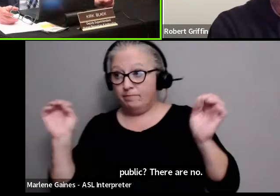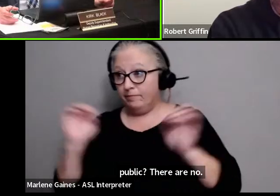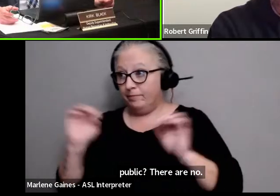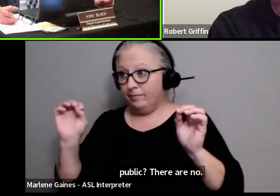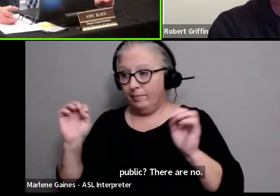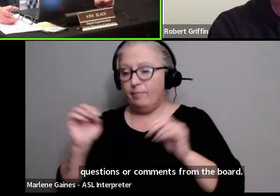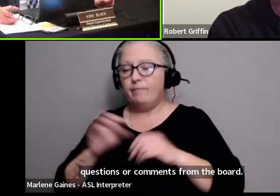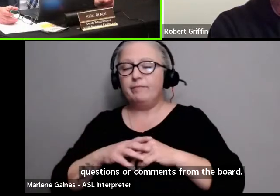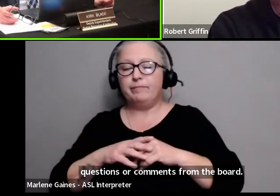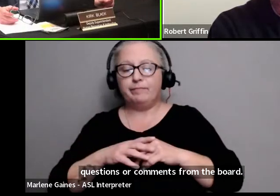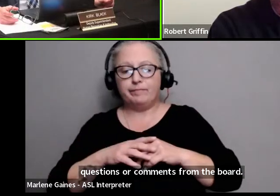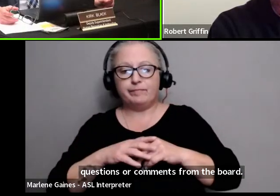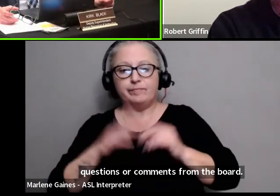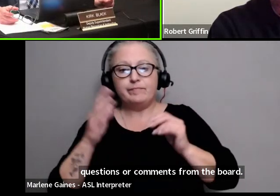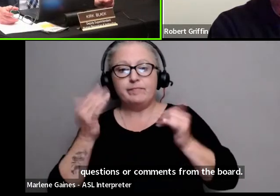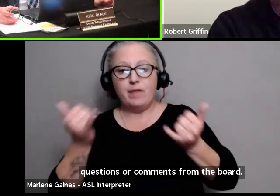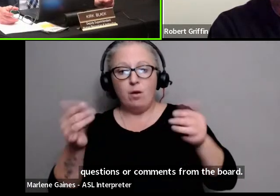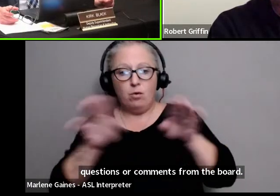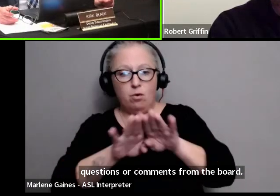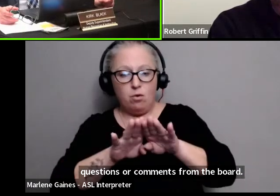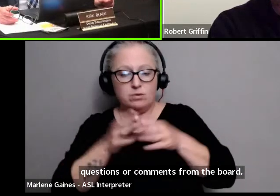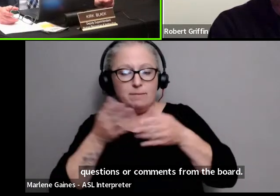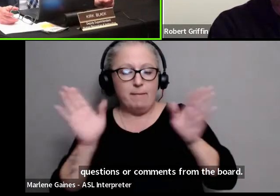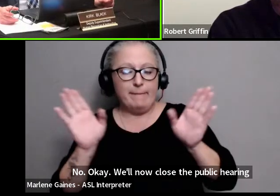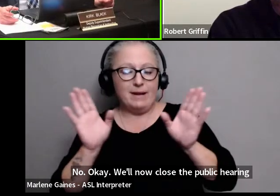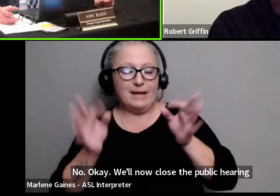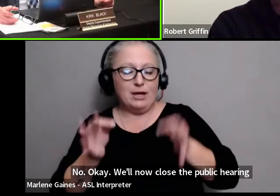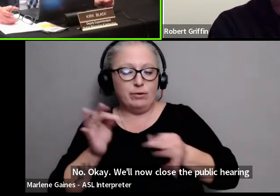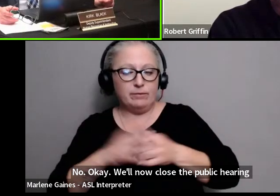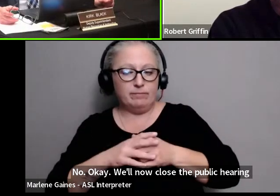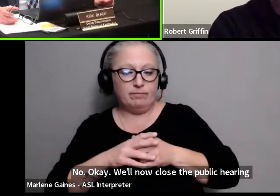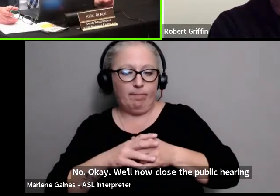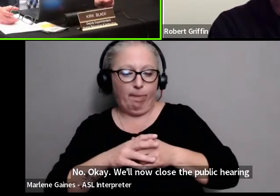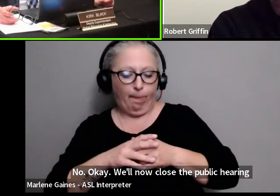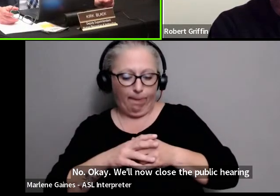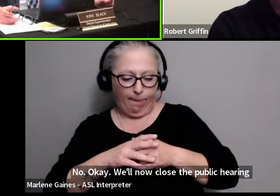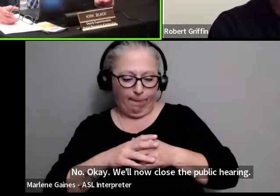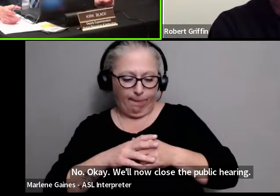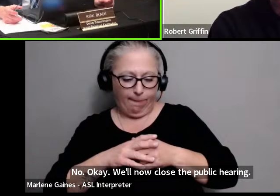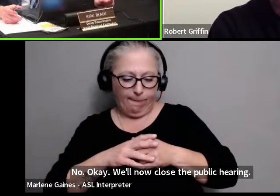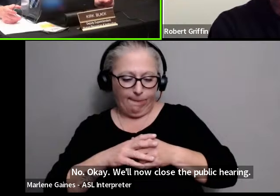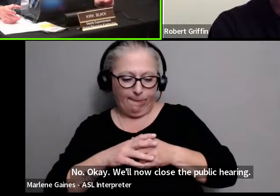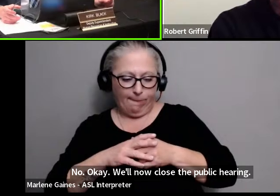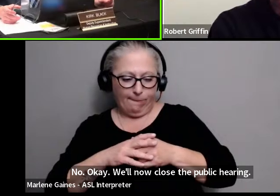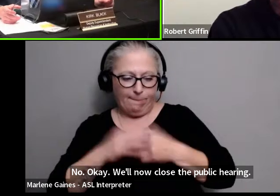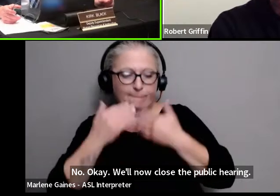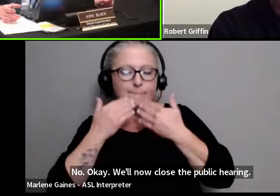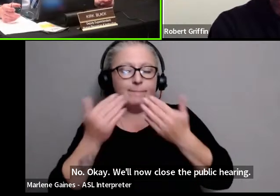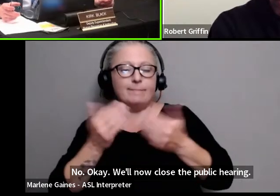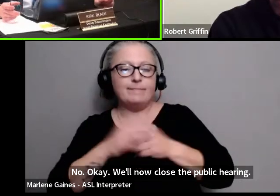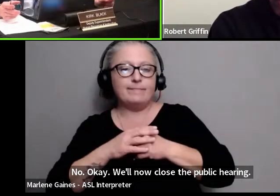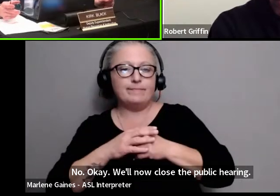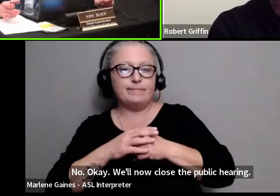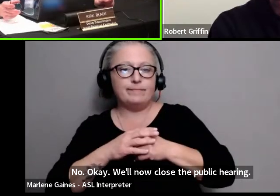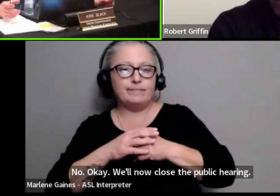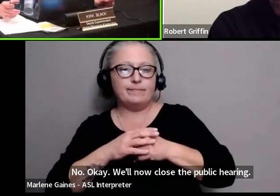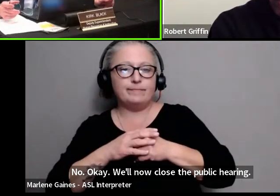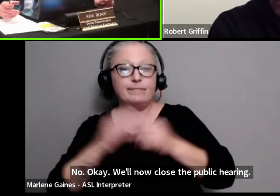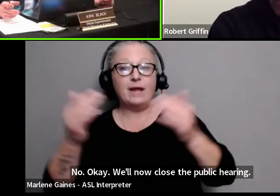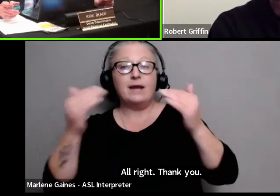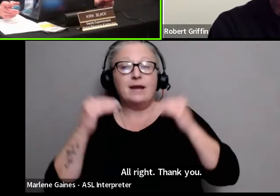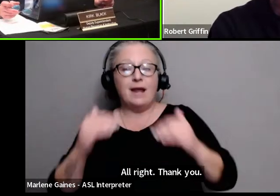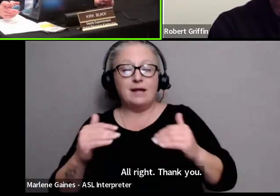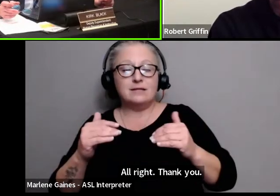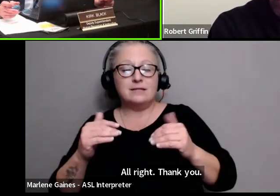Okay. We'll now close the public hearing. All right. Thank you. Keep going. Okay, the next item